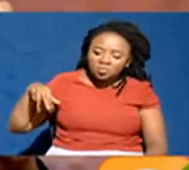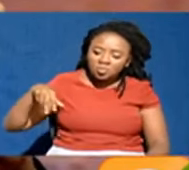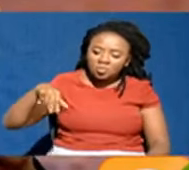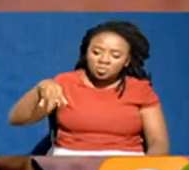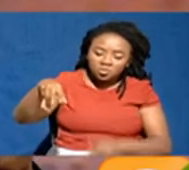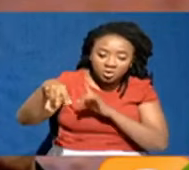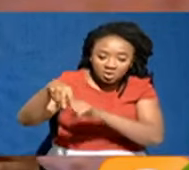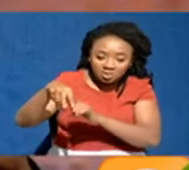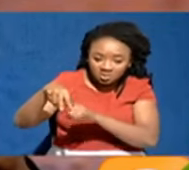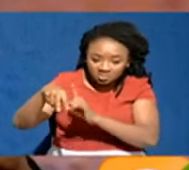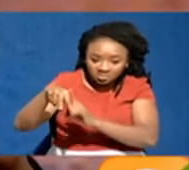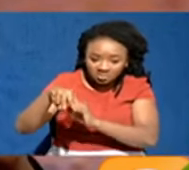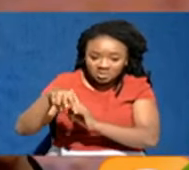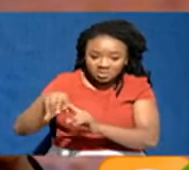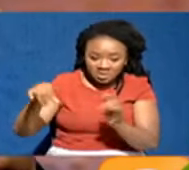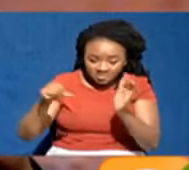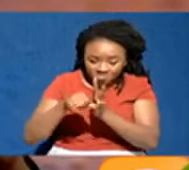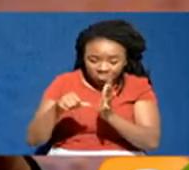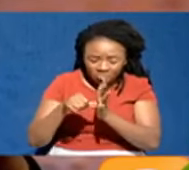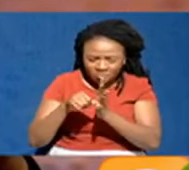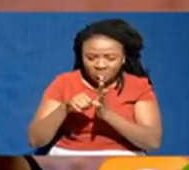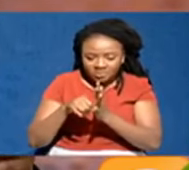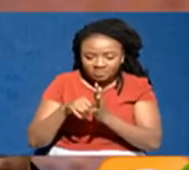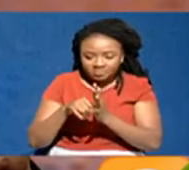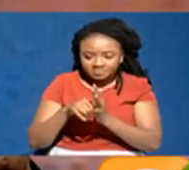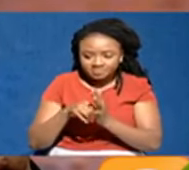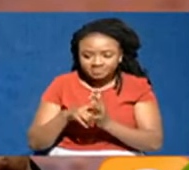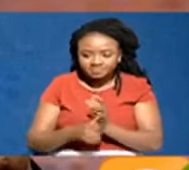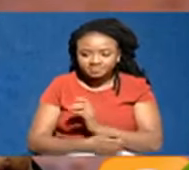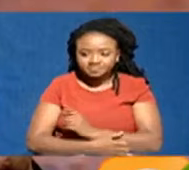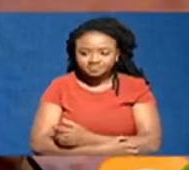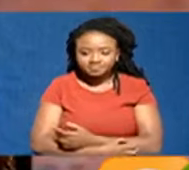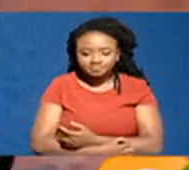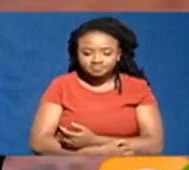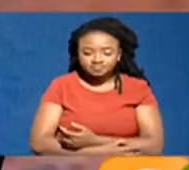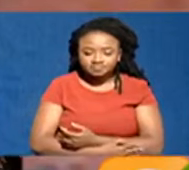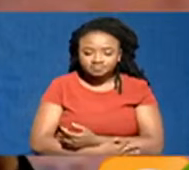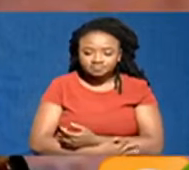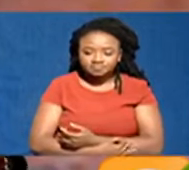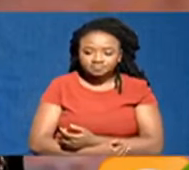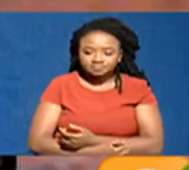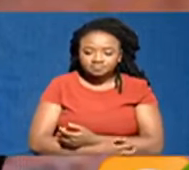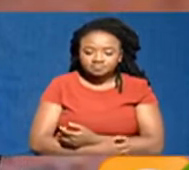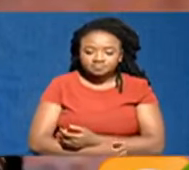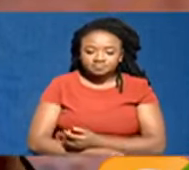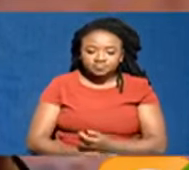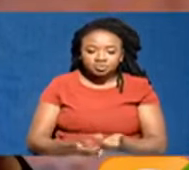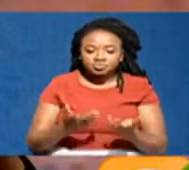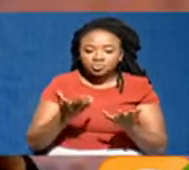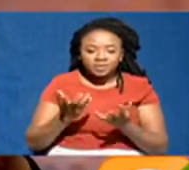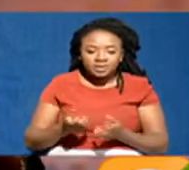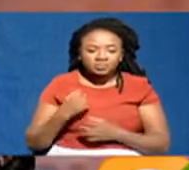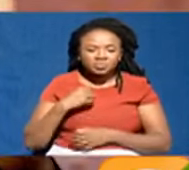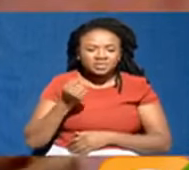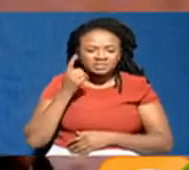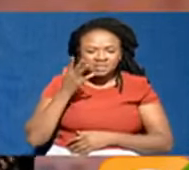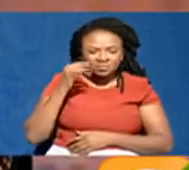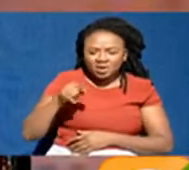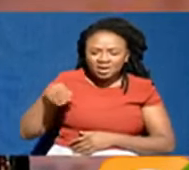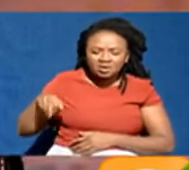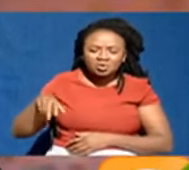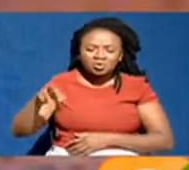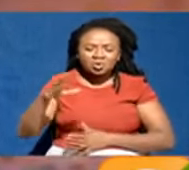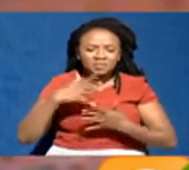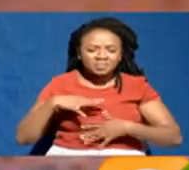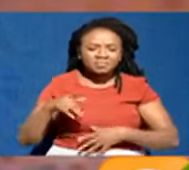the segmentations of the people that are killed, then we need to ask, why are pedestrians being killed and where are